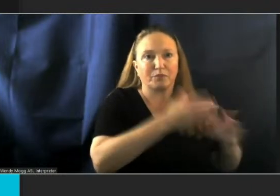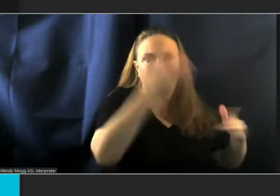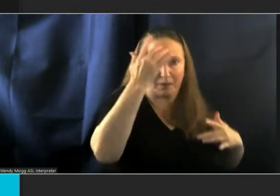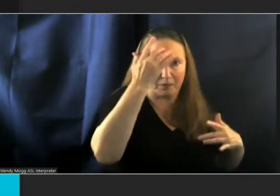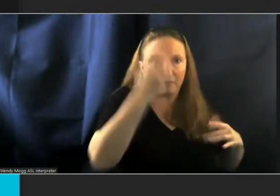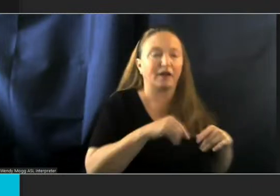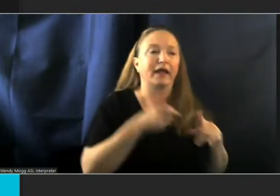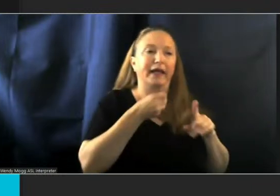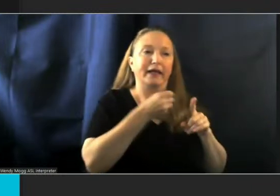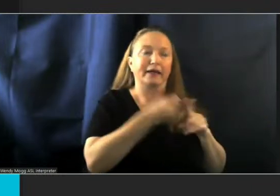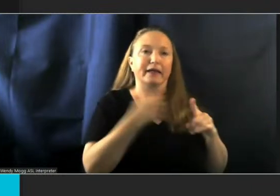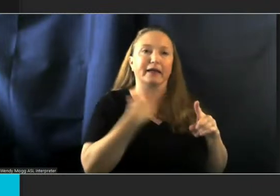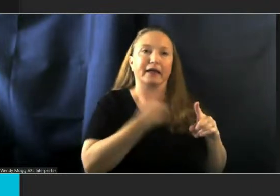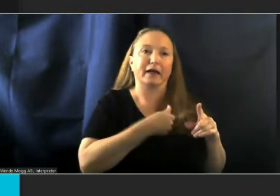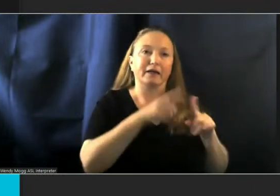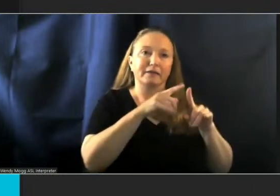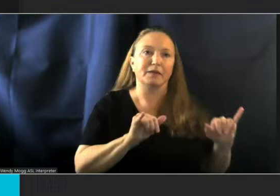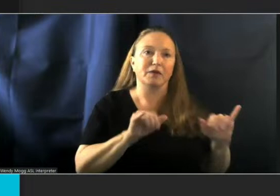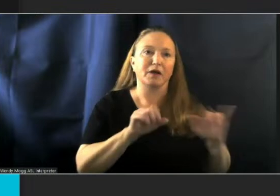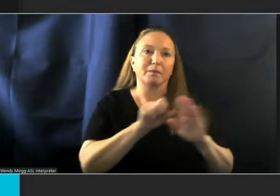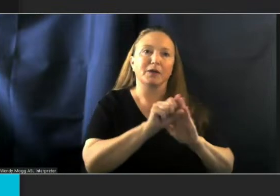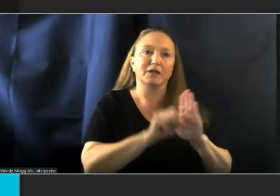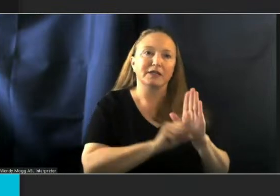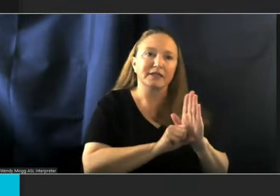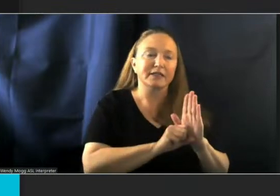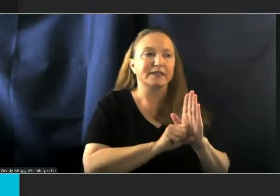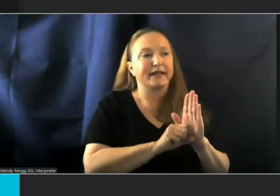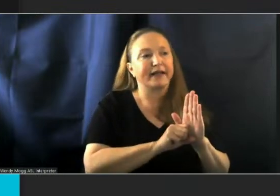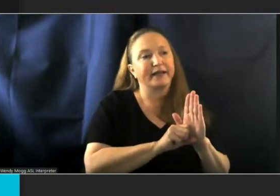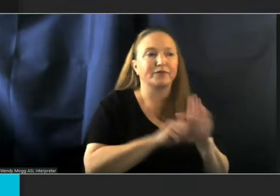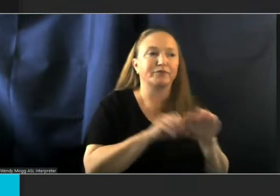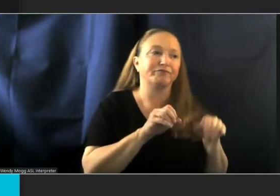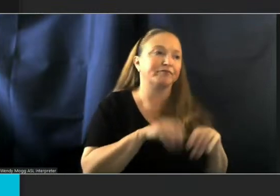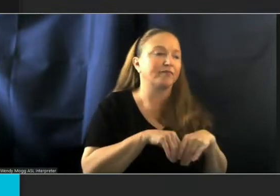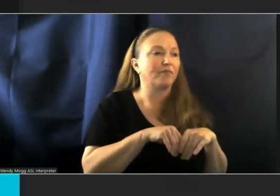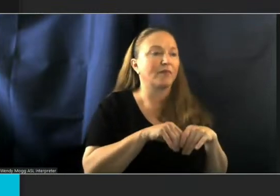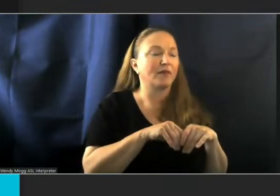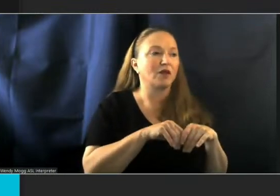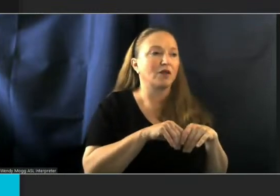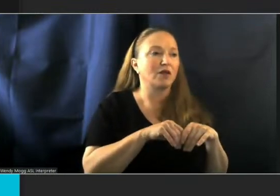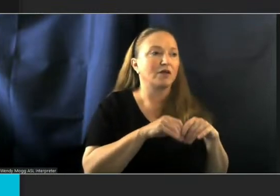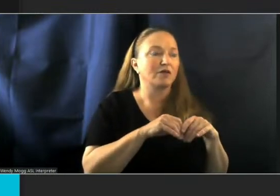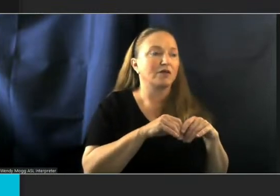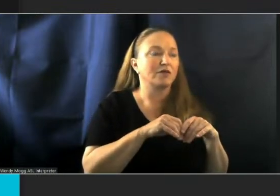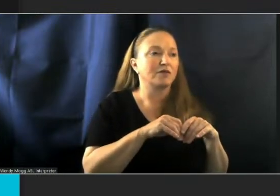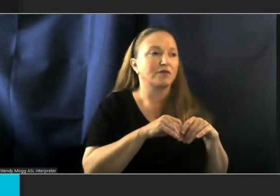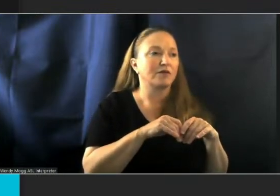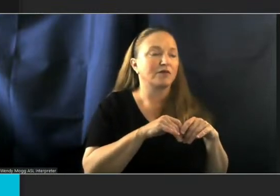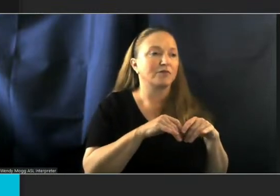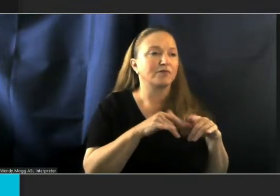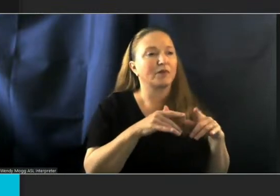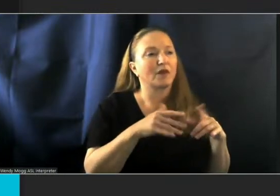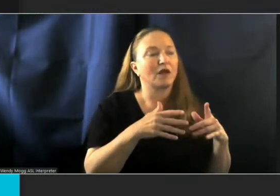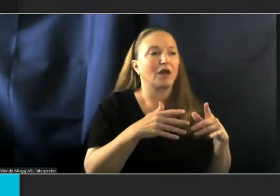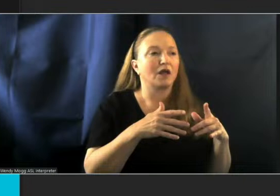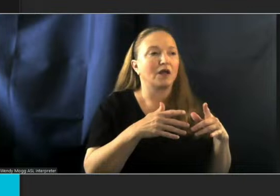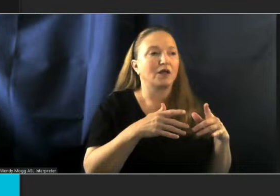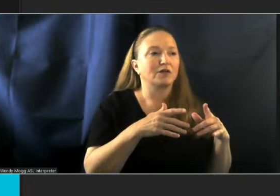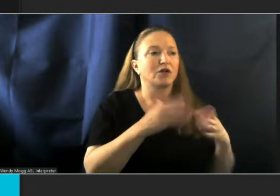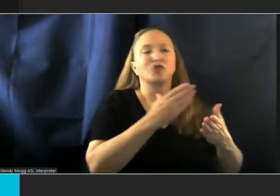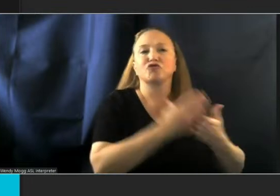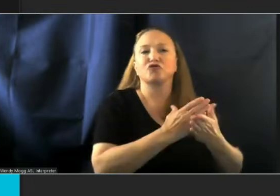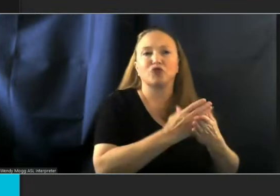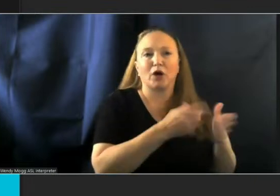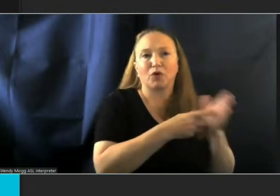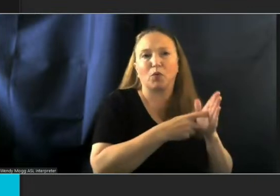that the state released a lot of the restrictions and people went back to more of normal life. And so there